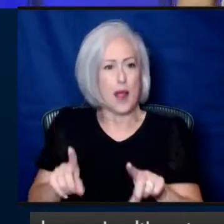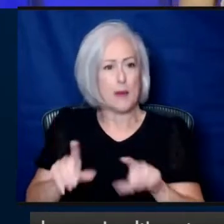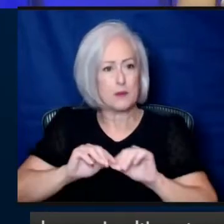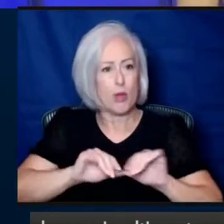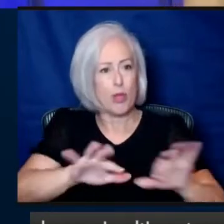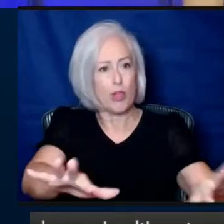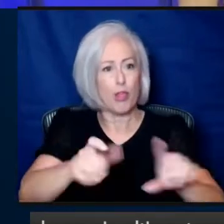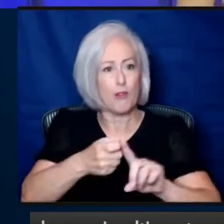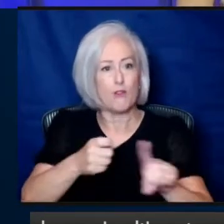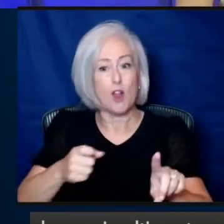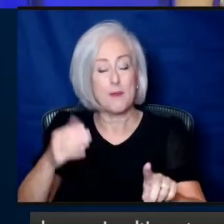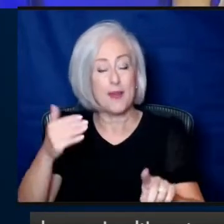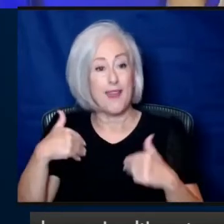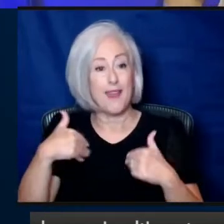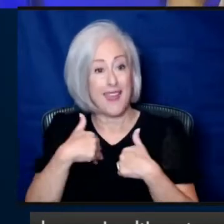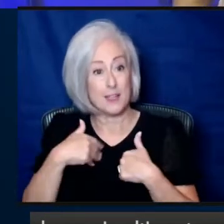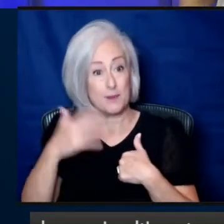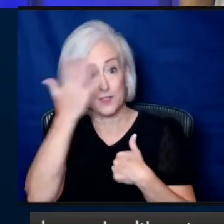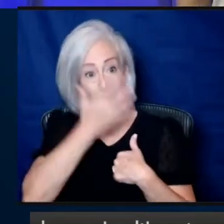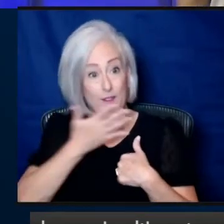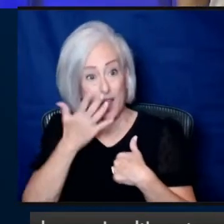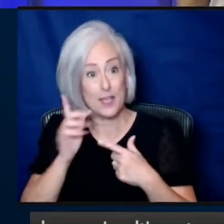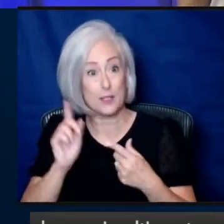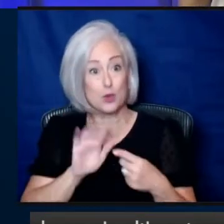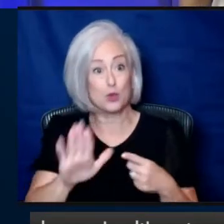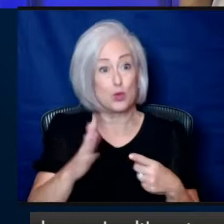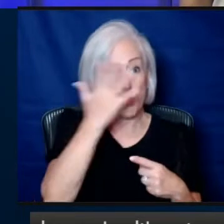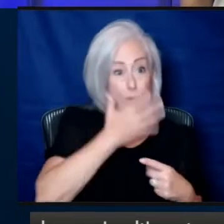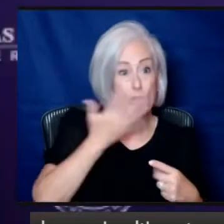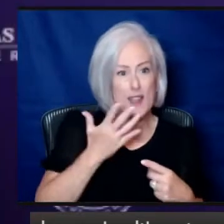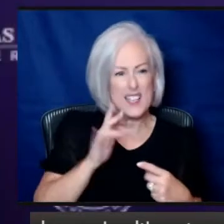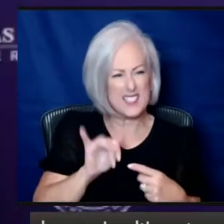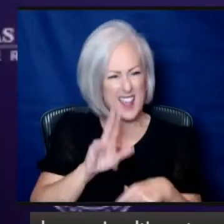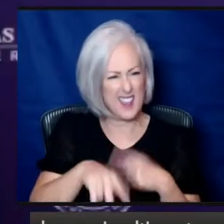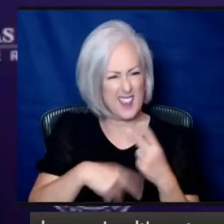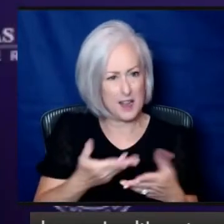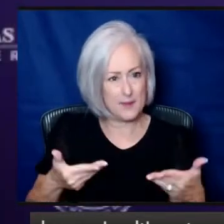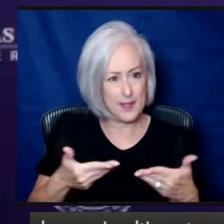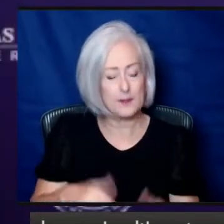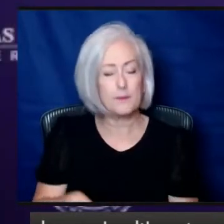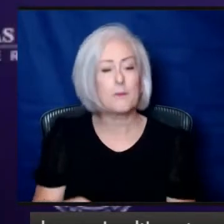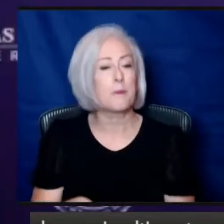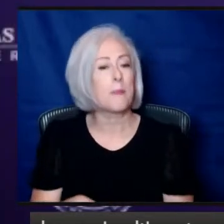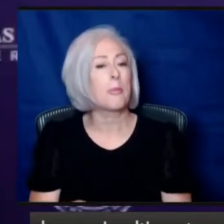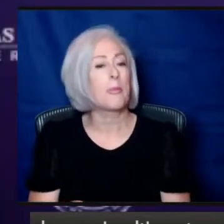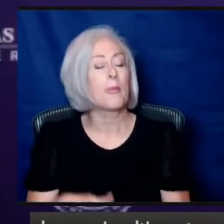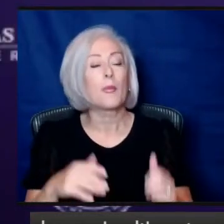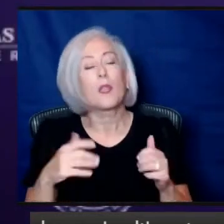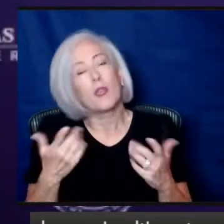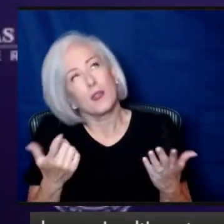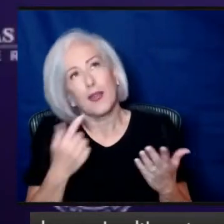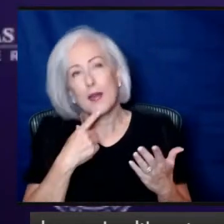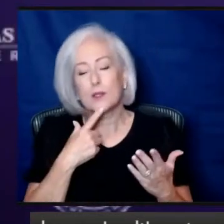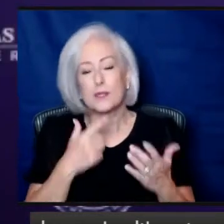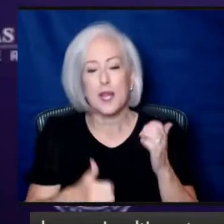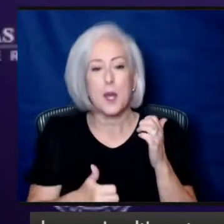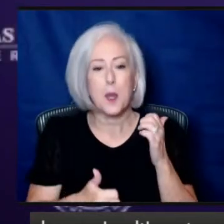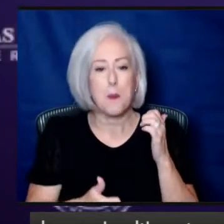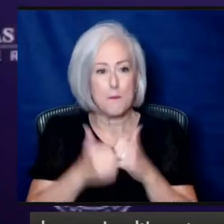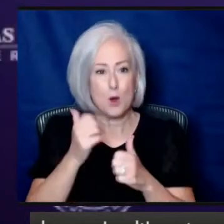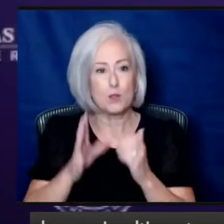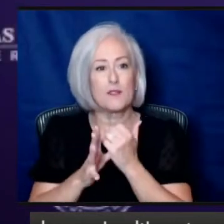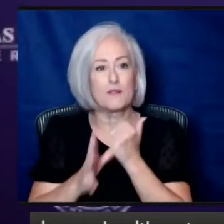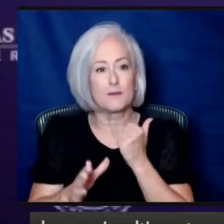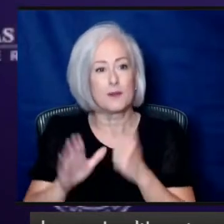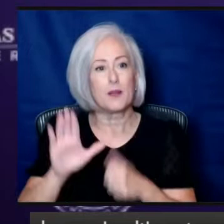face rather than that kind of infection? Right. So with many, and I would say most of the fecal bacteria that can